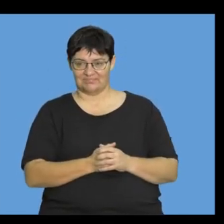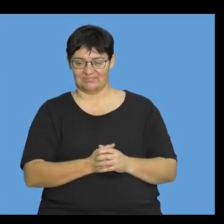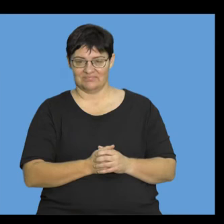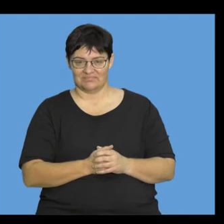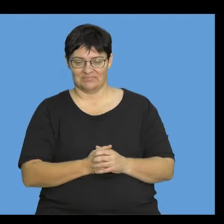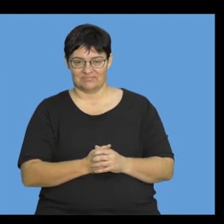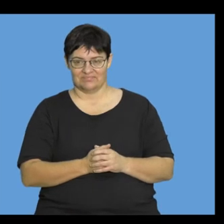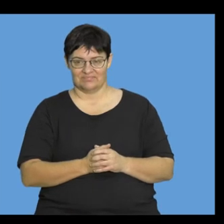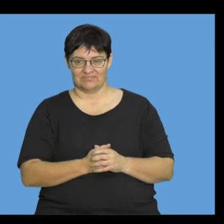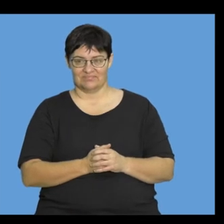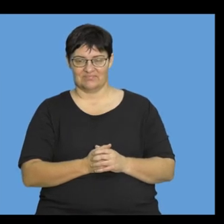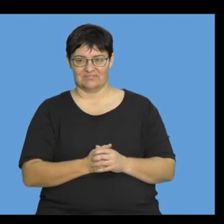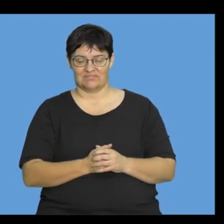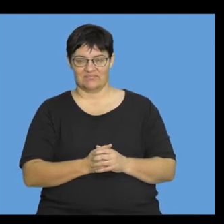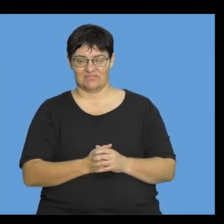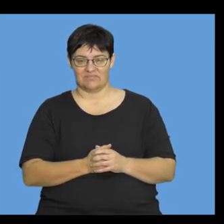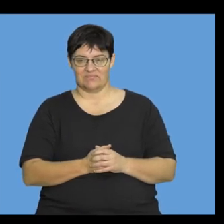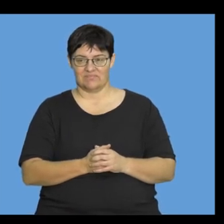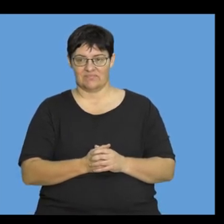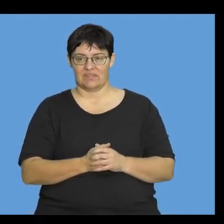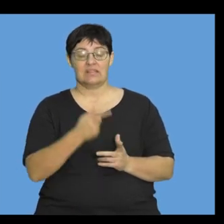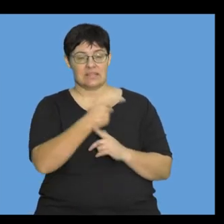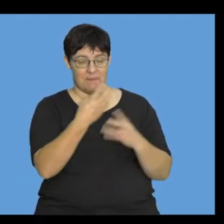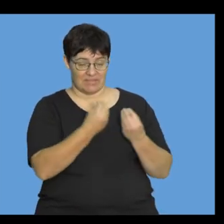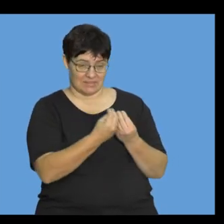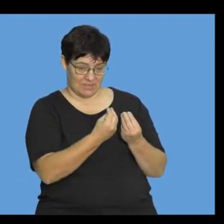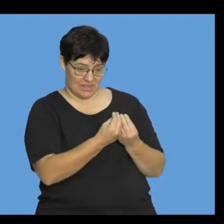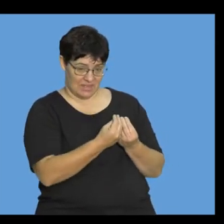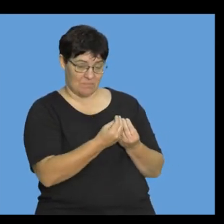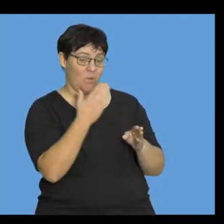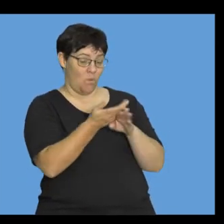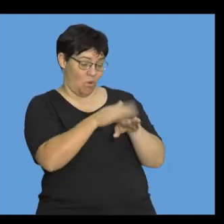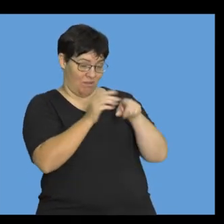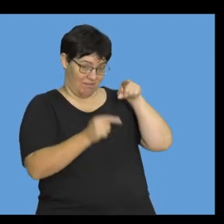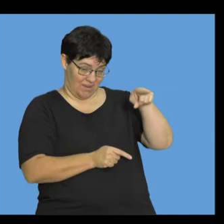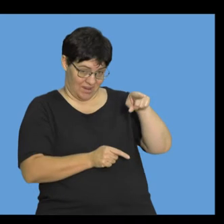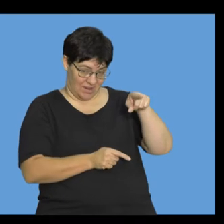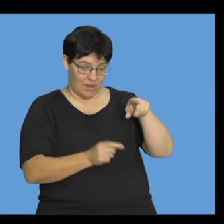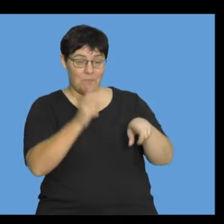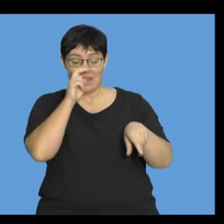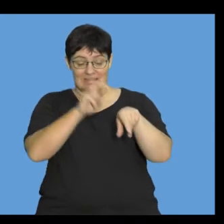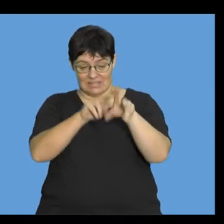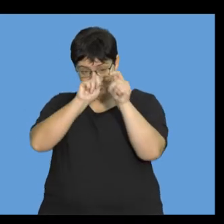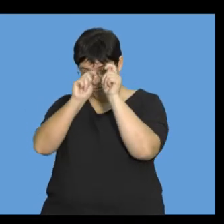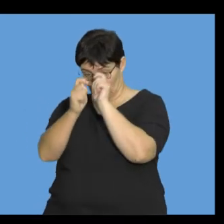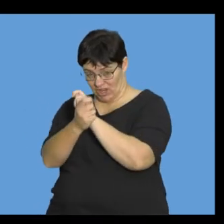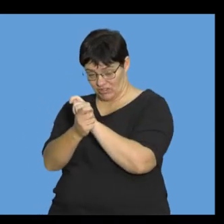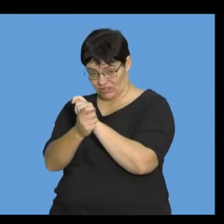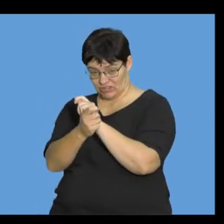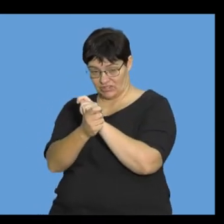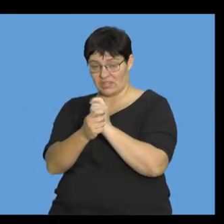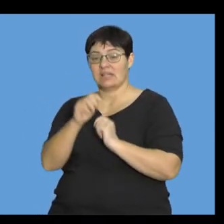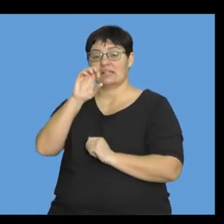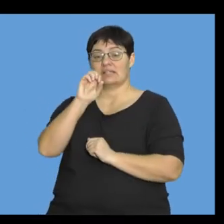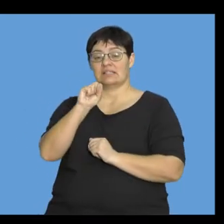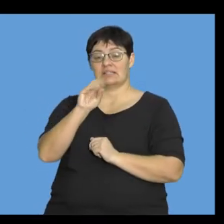together like a lock and a key. So here I've got something that I'm going to work on. I need to change.